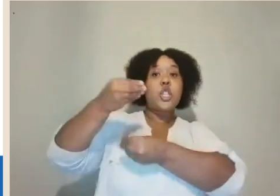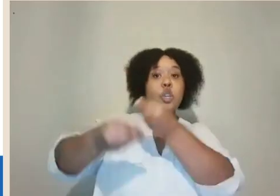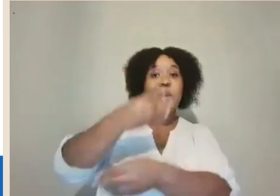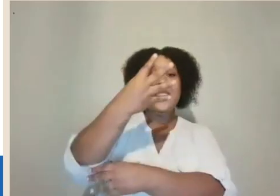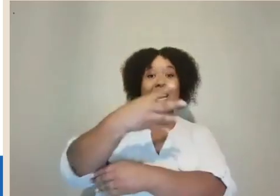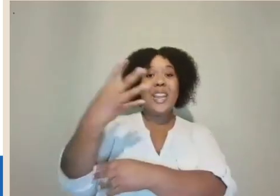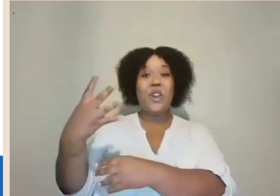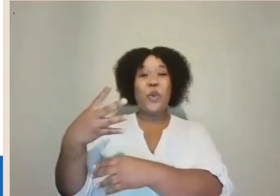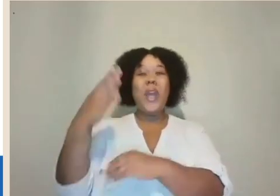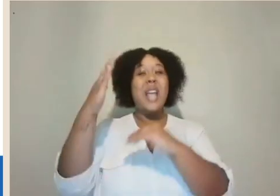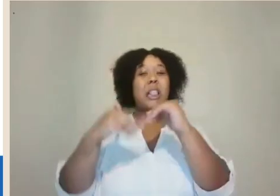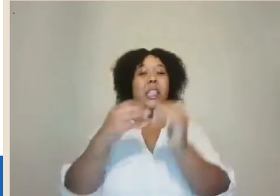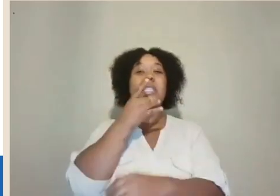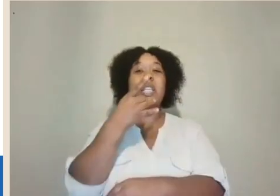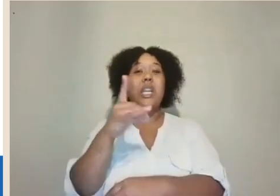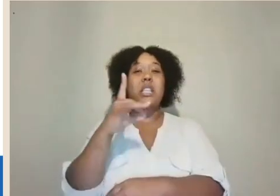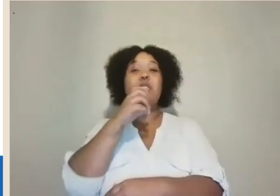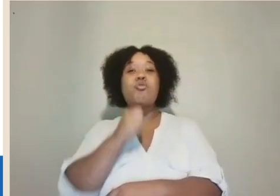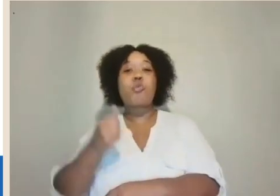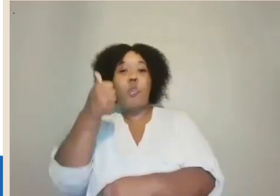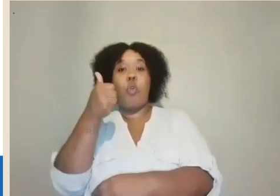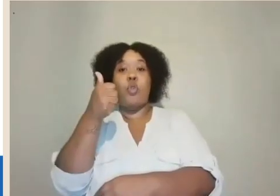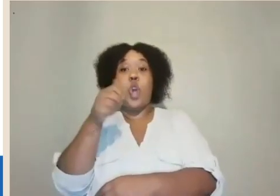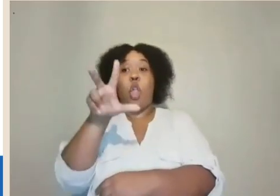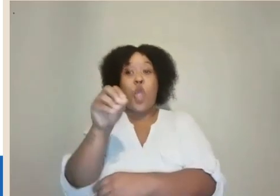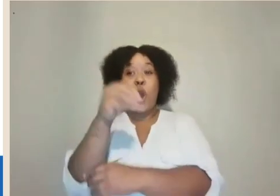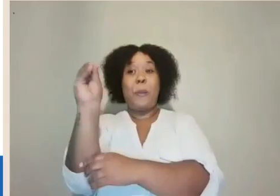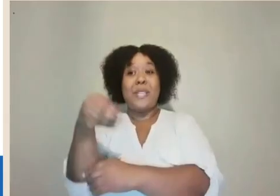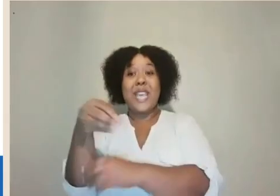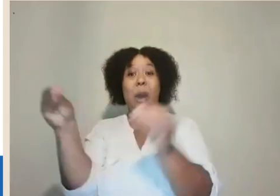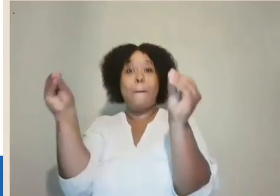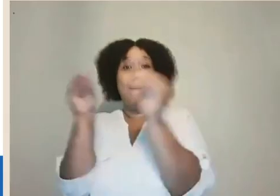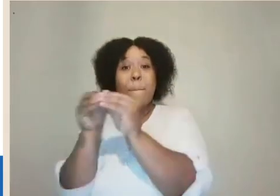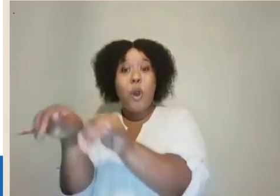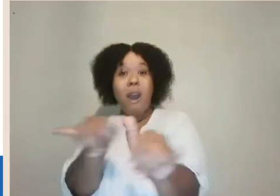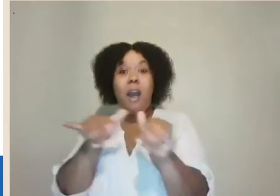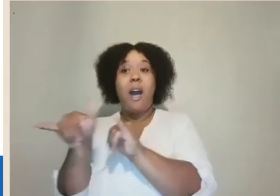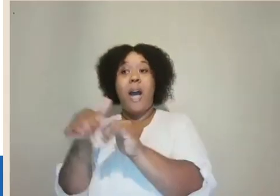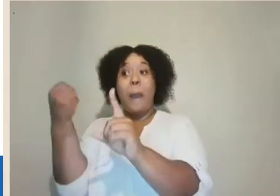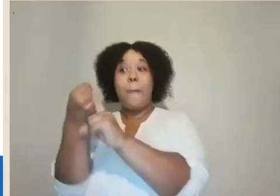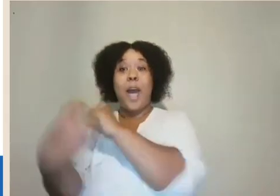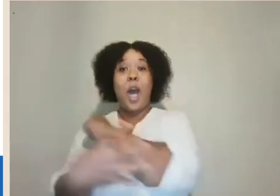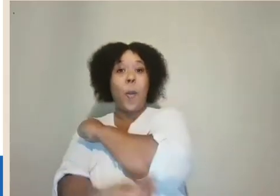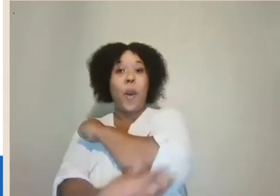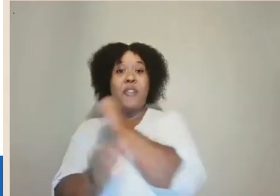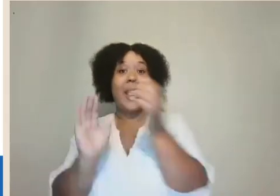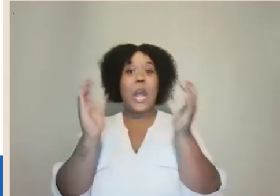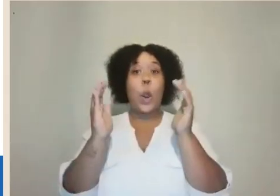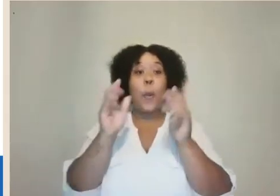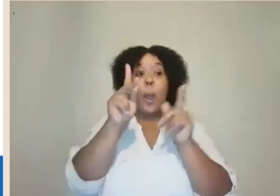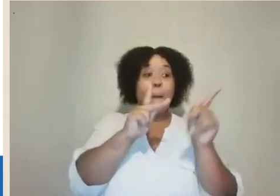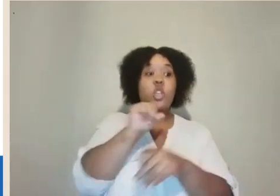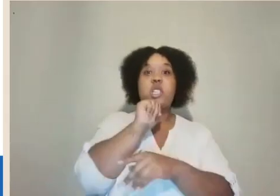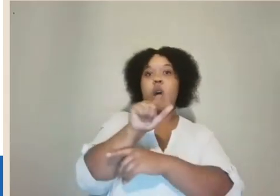least 18 years old is actually 30% more likely to fall into poverty than someone who is not a first, second generation